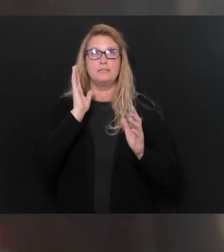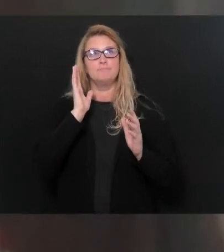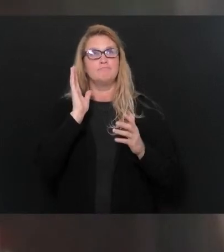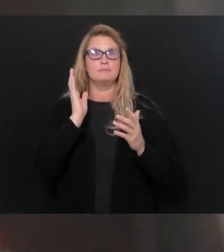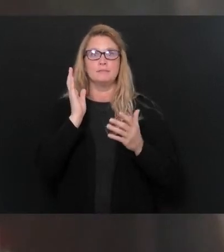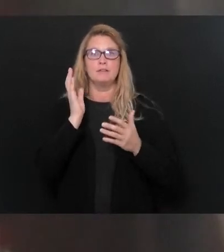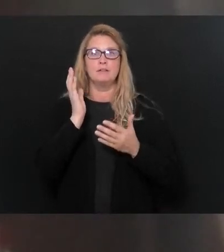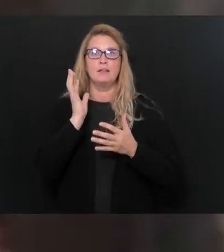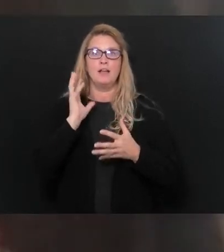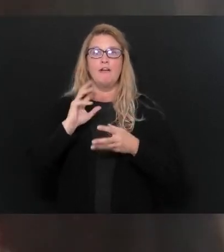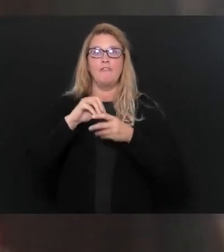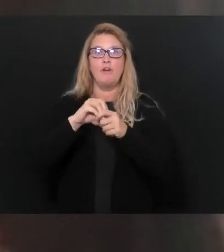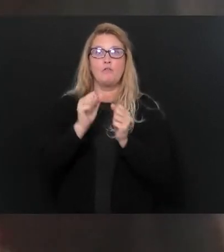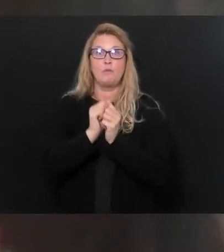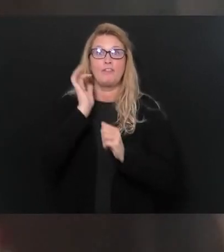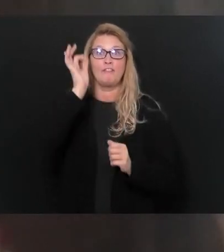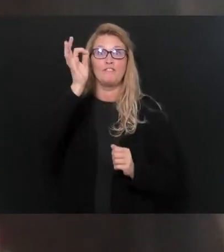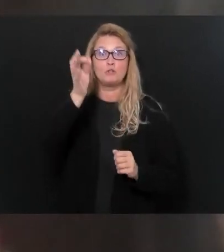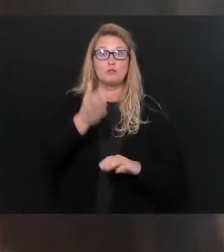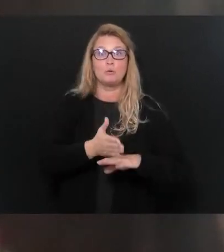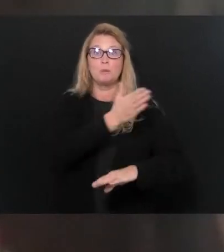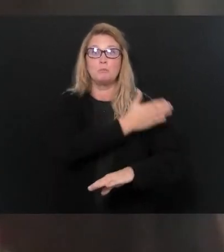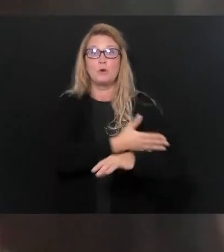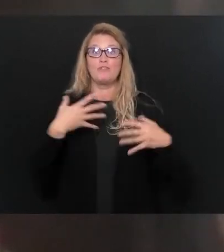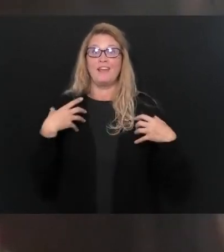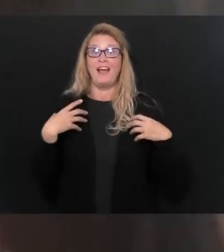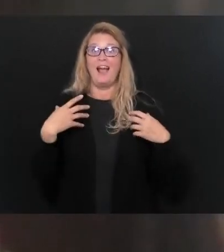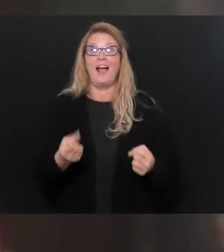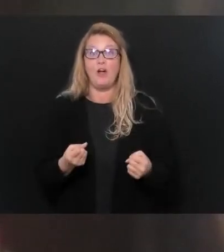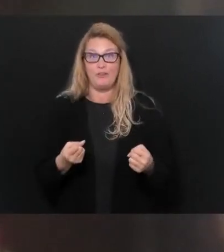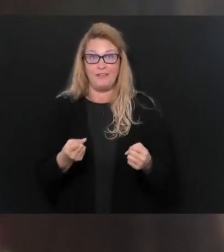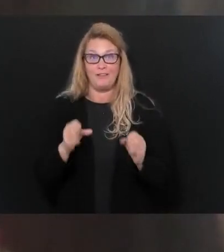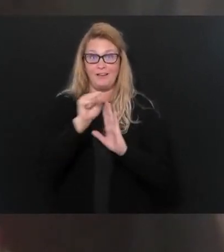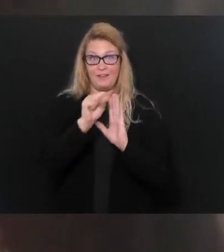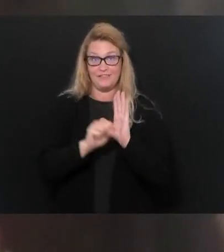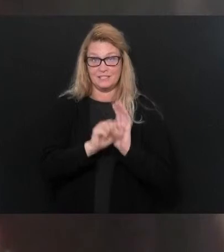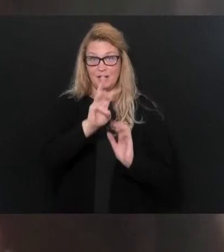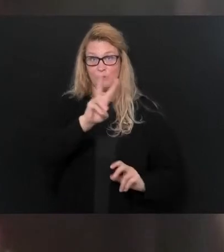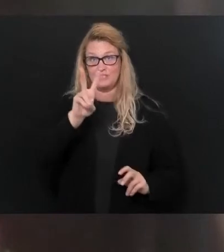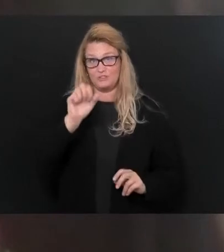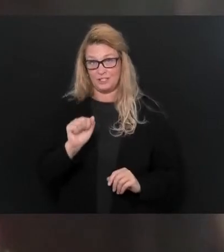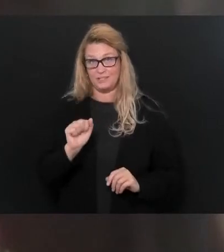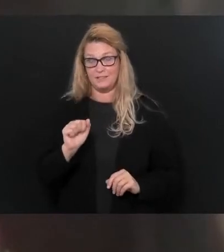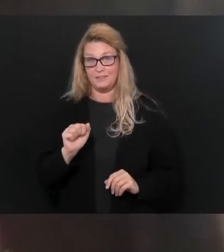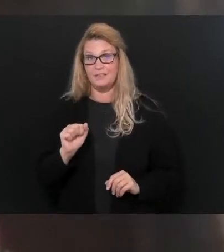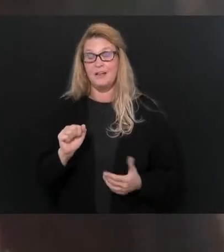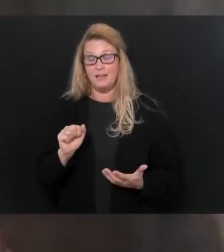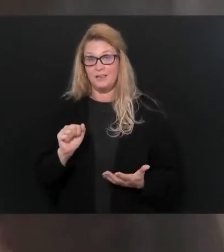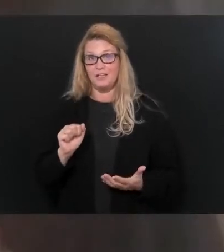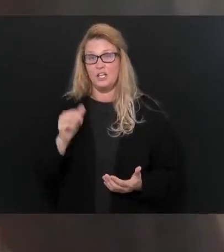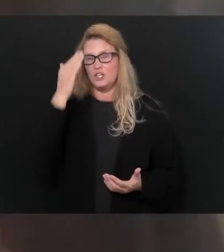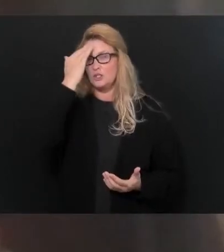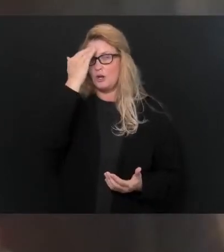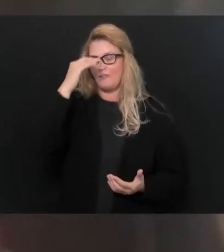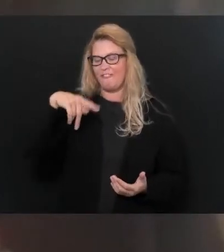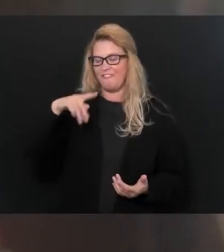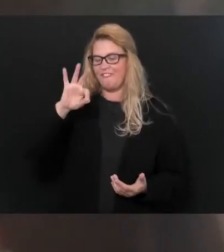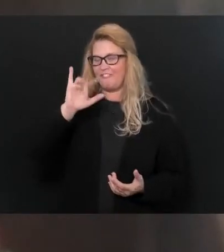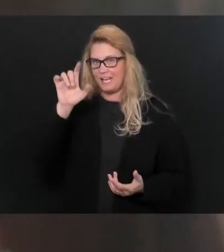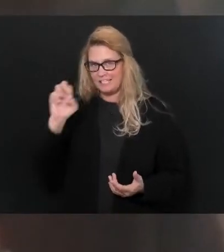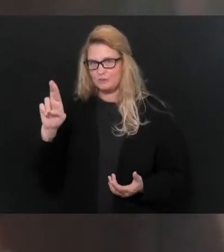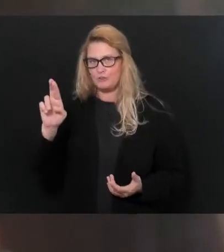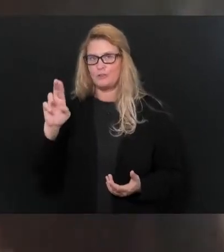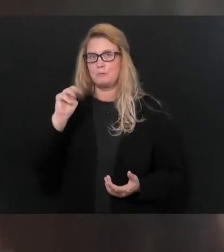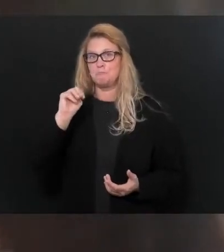of improving the health of the state of West Virginia. So as we look at these vaccines, the Pfizer vaccine and